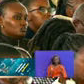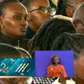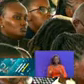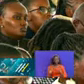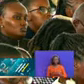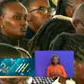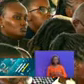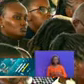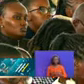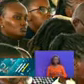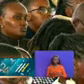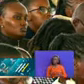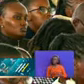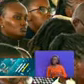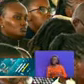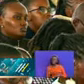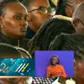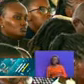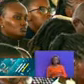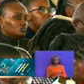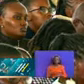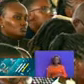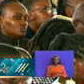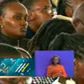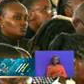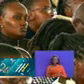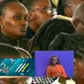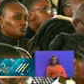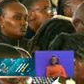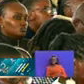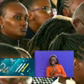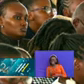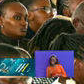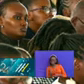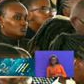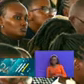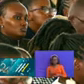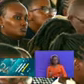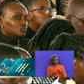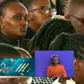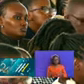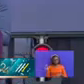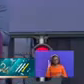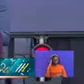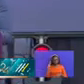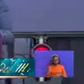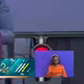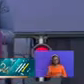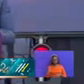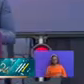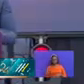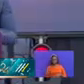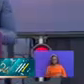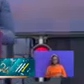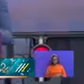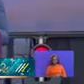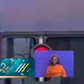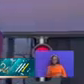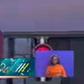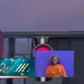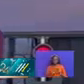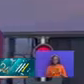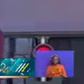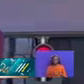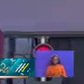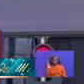so I looked at that scripture I looked at the Simpson and I asked could they be knowing something that we don't know could they be passing an intelligence I